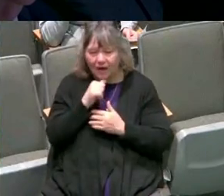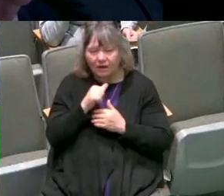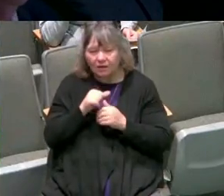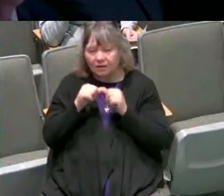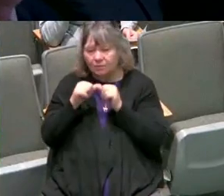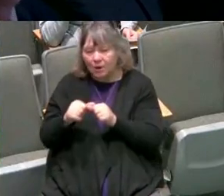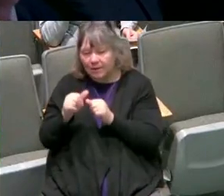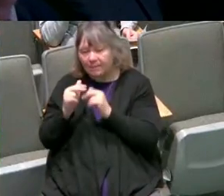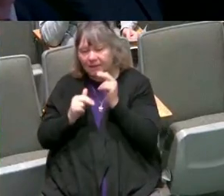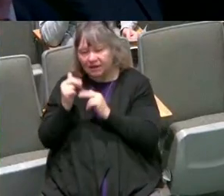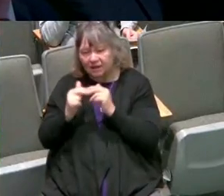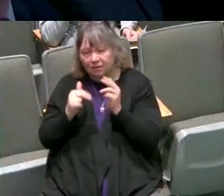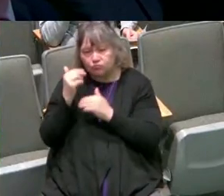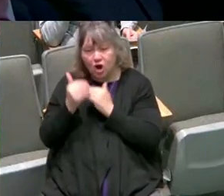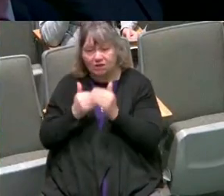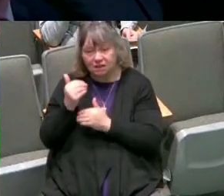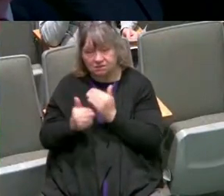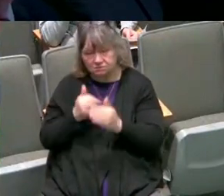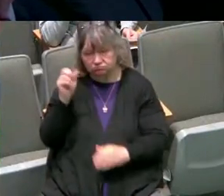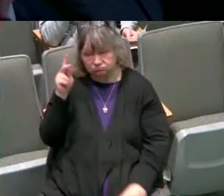building committee process